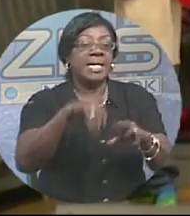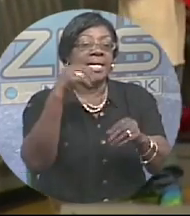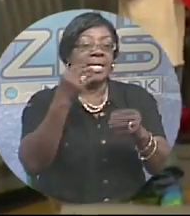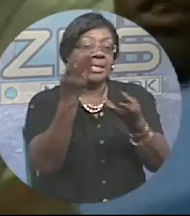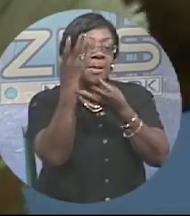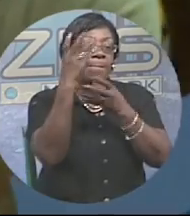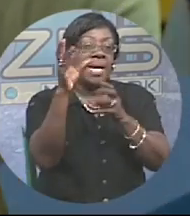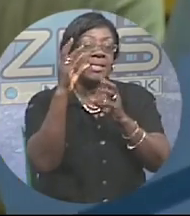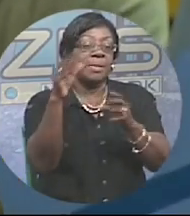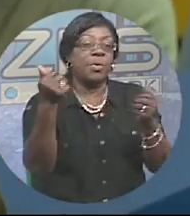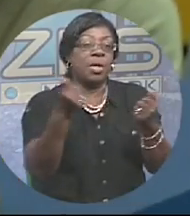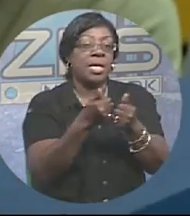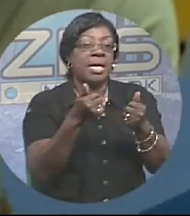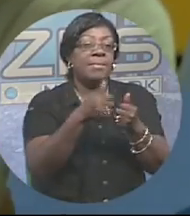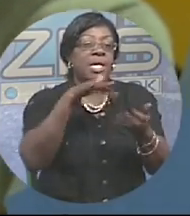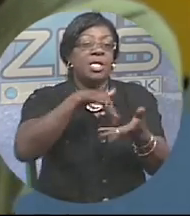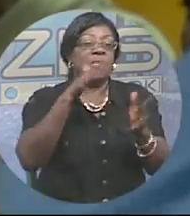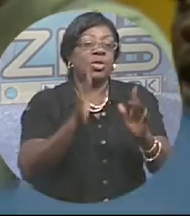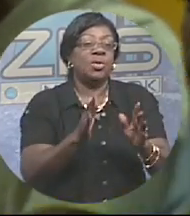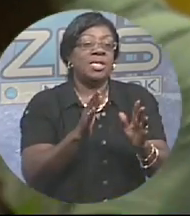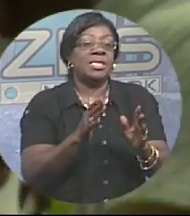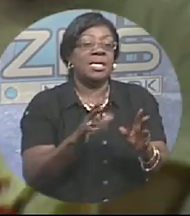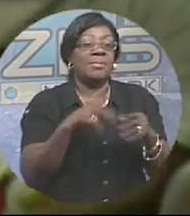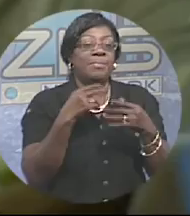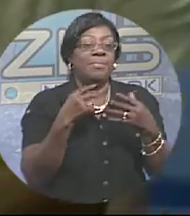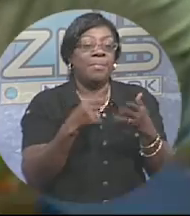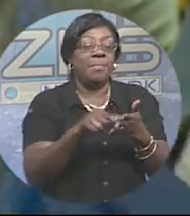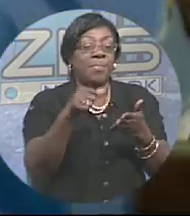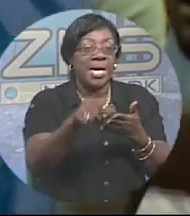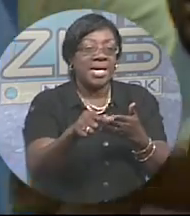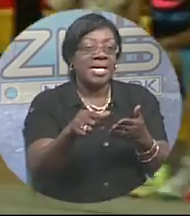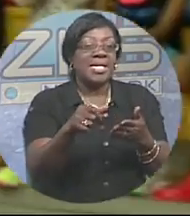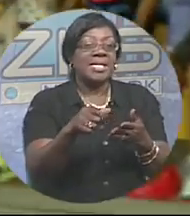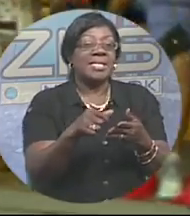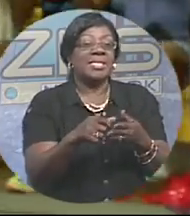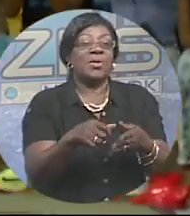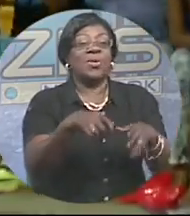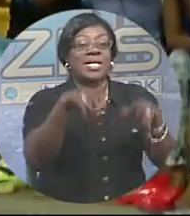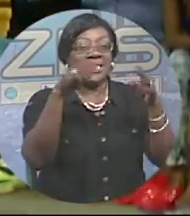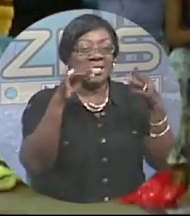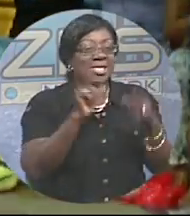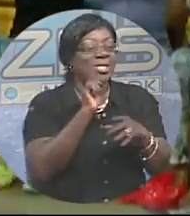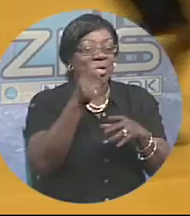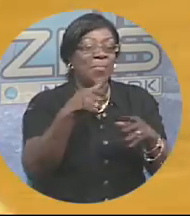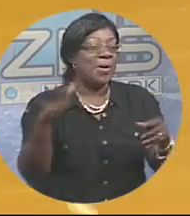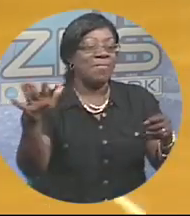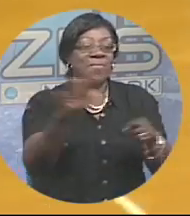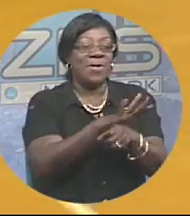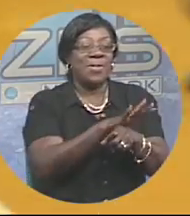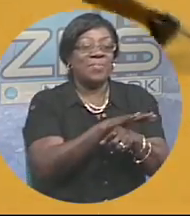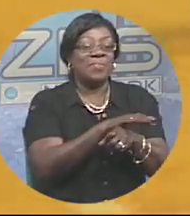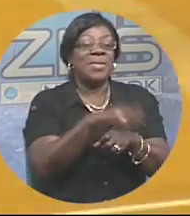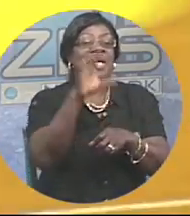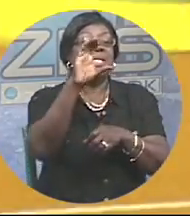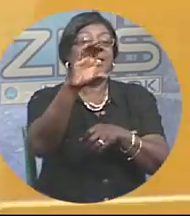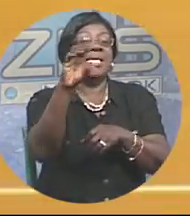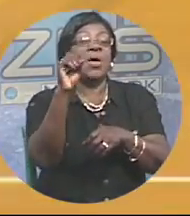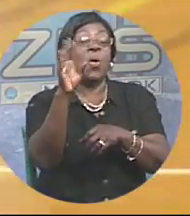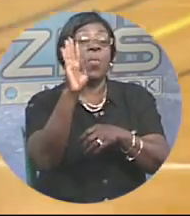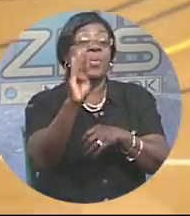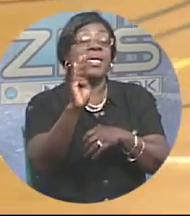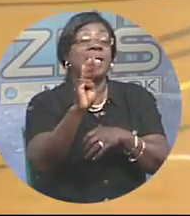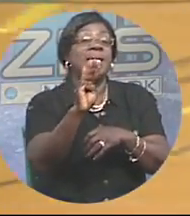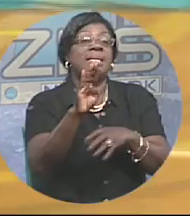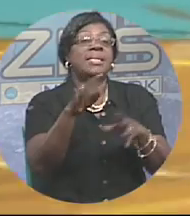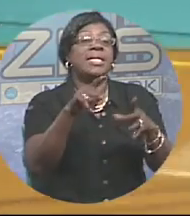action. Students didn't pay a dime, so the gym should have been full to capacity. COB, boy,